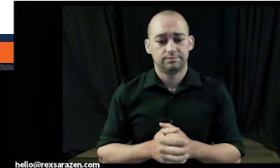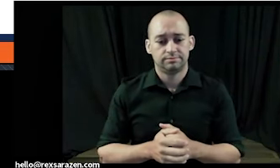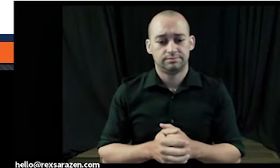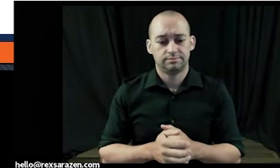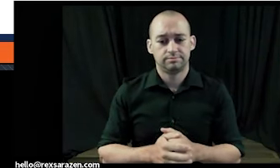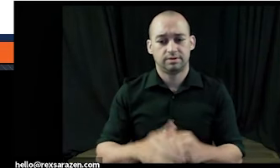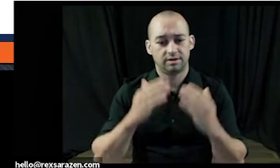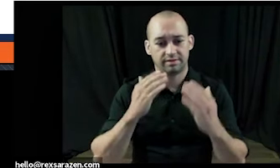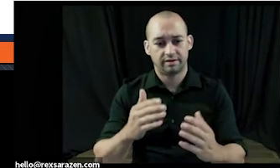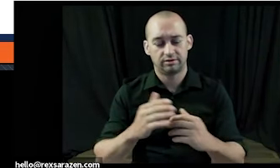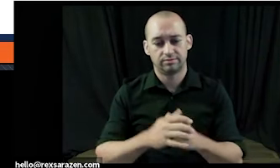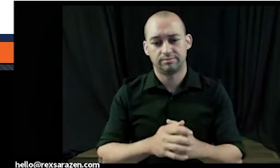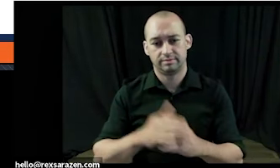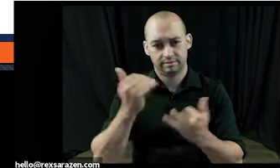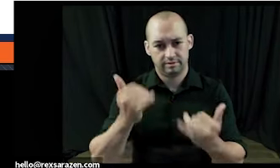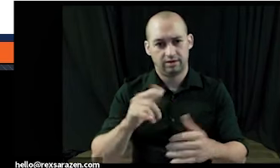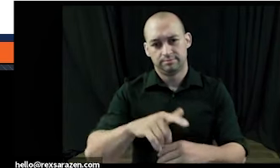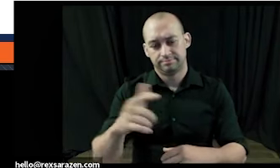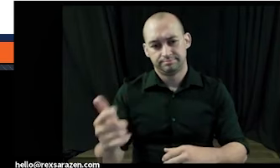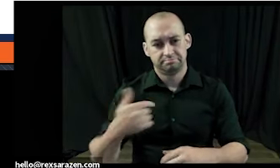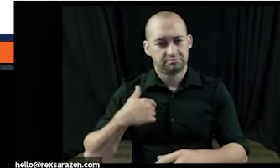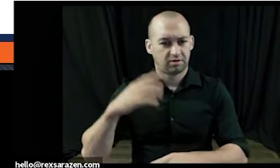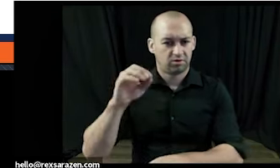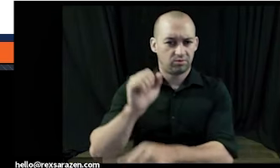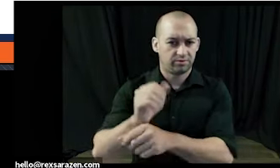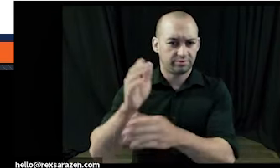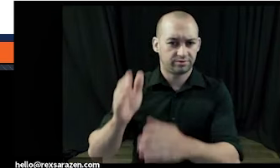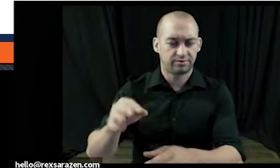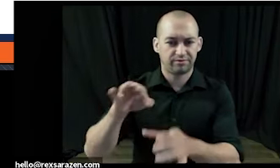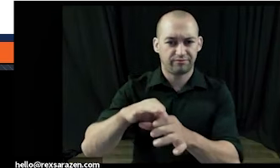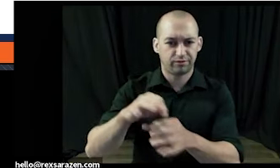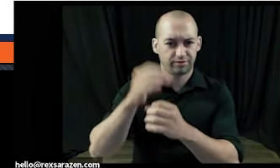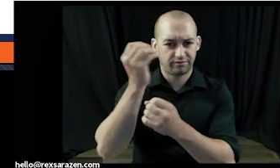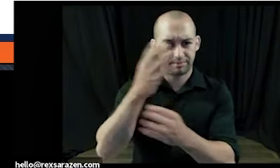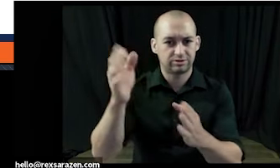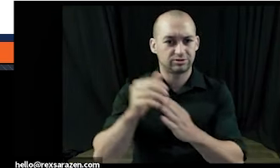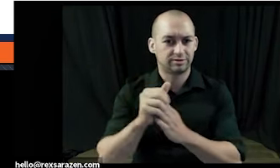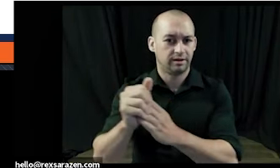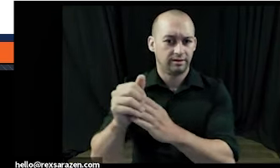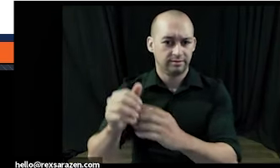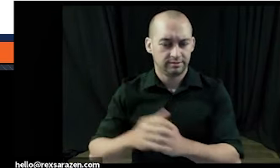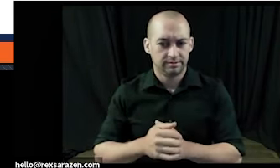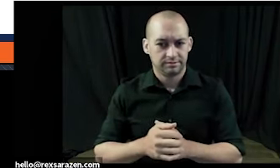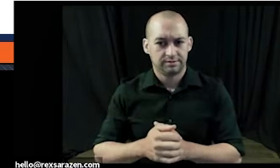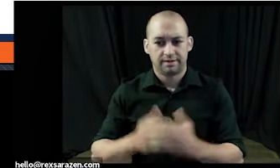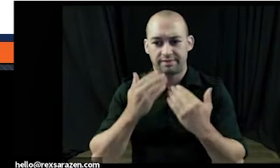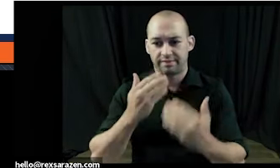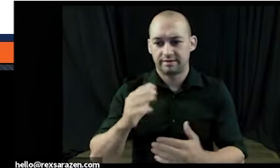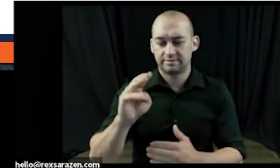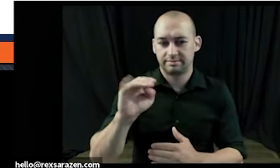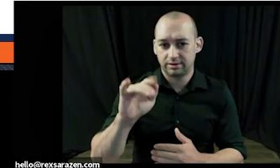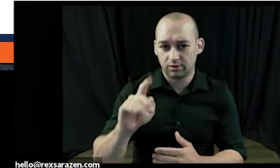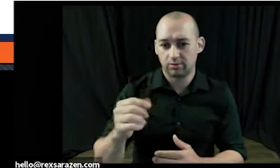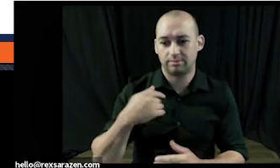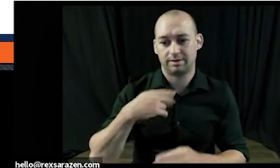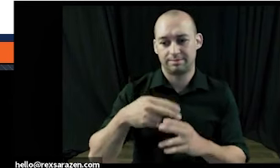Thank you. Now I'll hand it off to my colleague for the voter information guide. Thanks, Miko. This is Cynthia